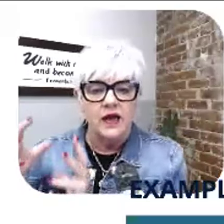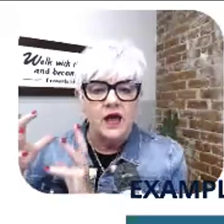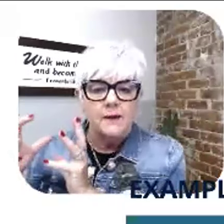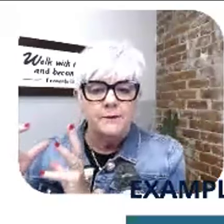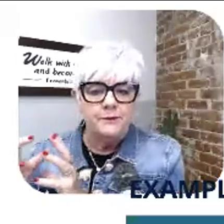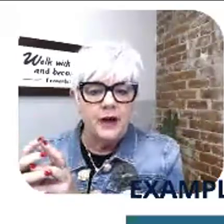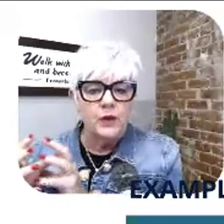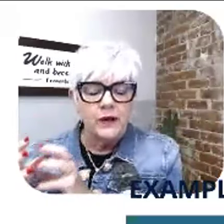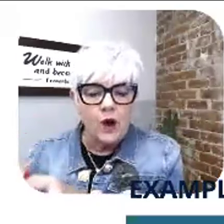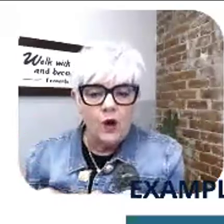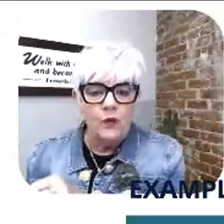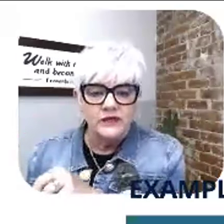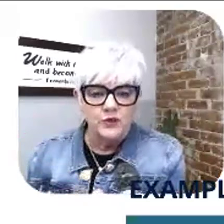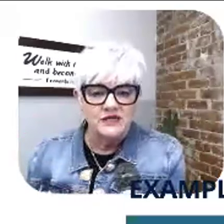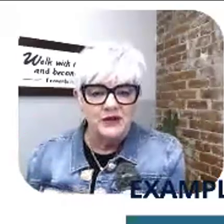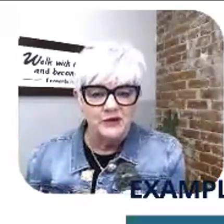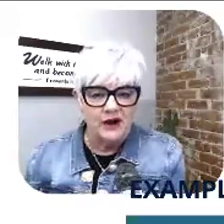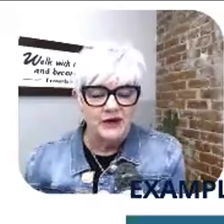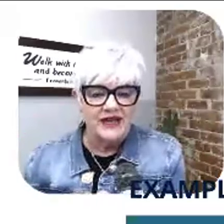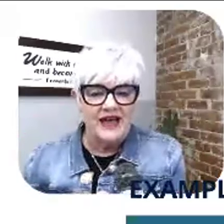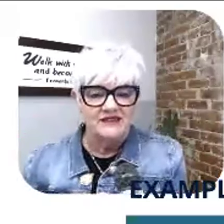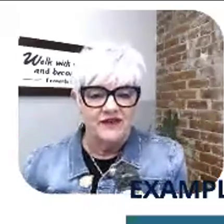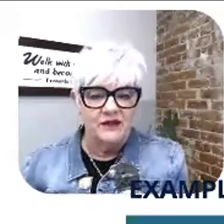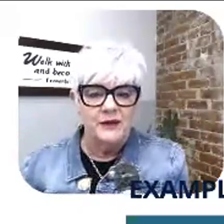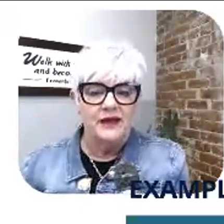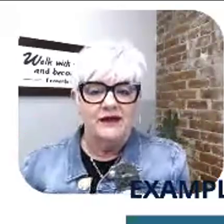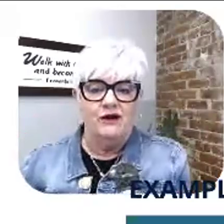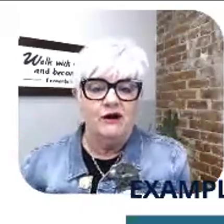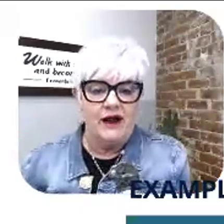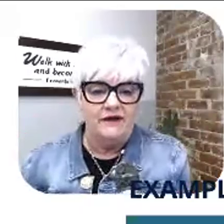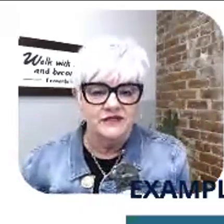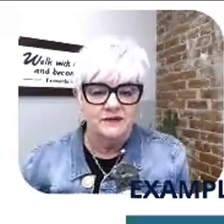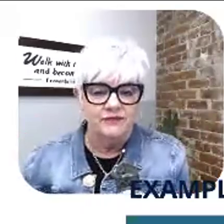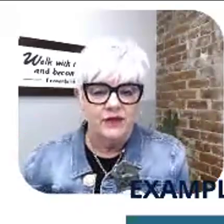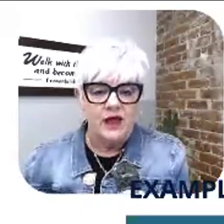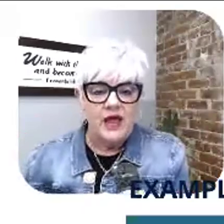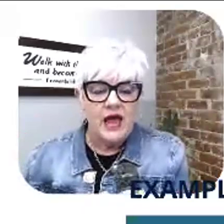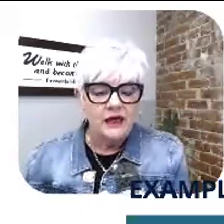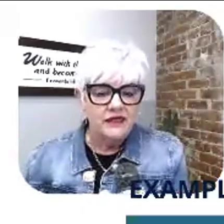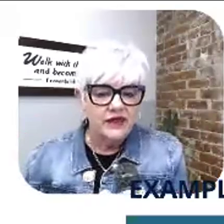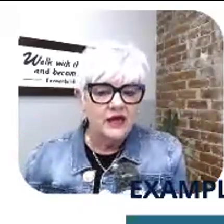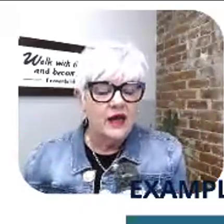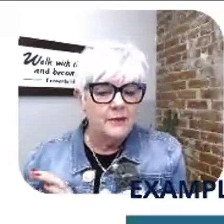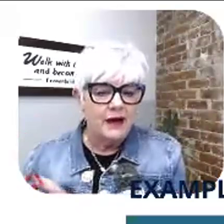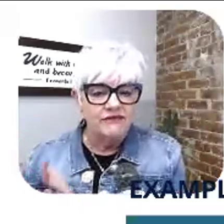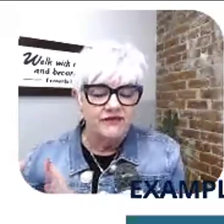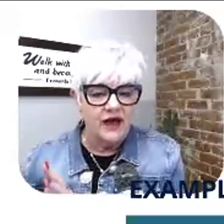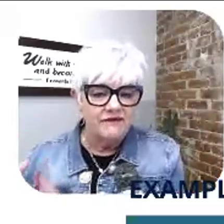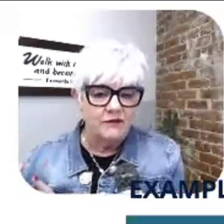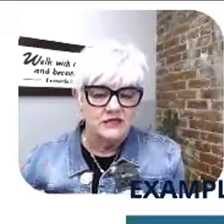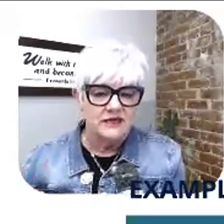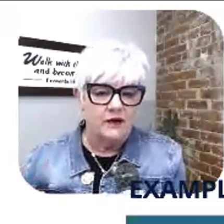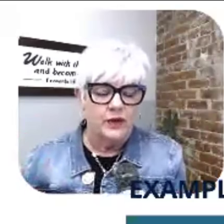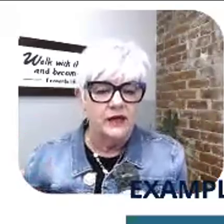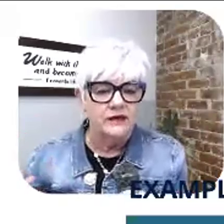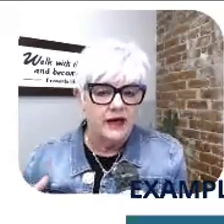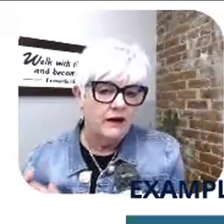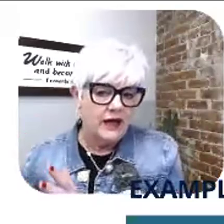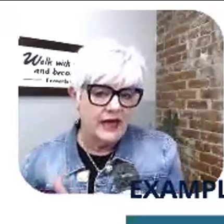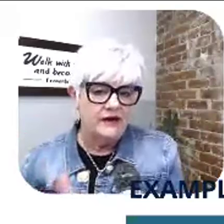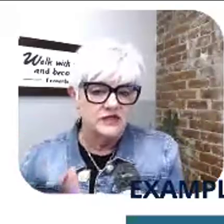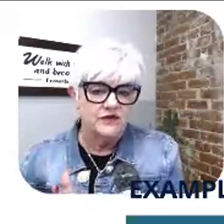side. But we always want to be growing and developing in our craft. And then about 5 hours that